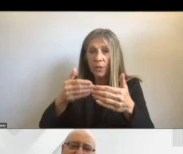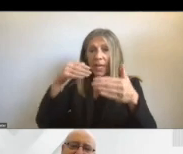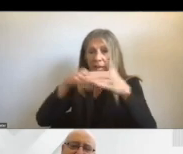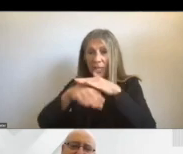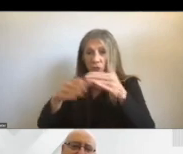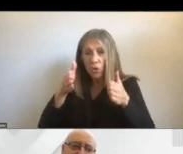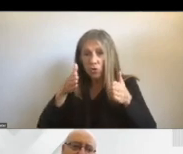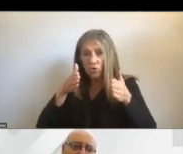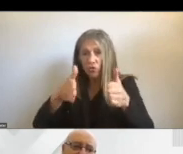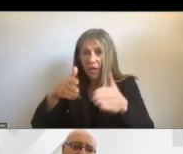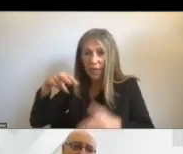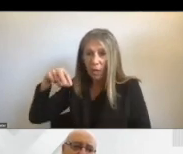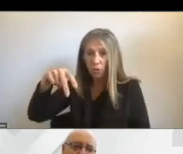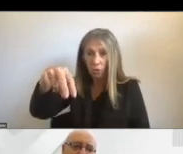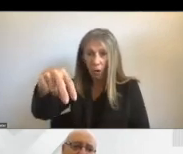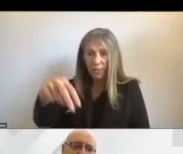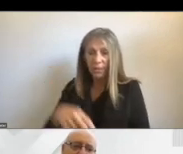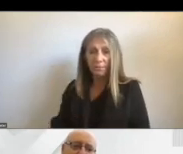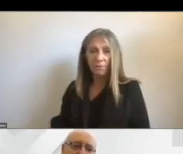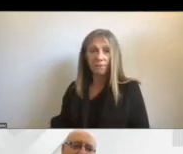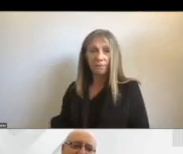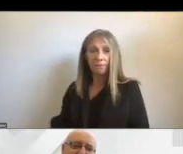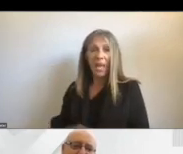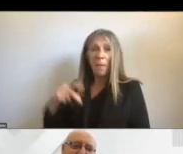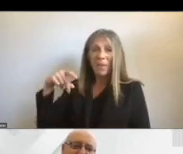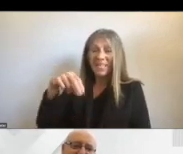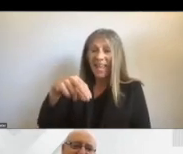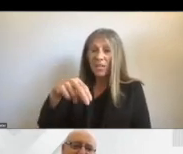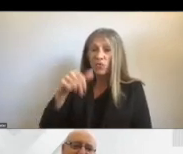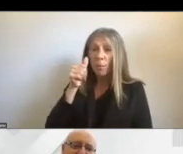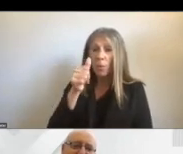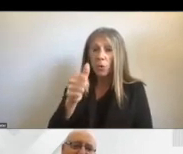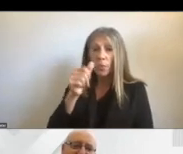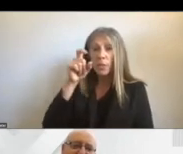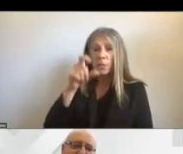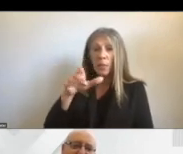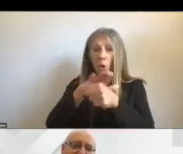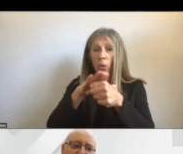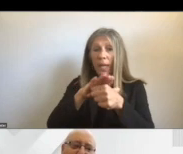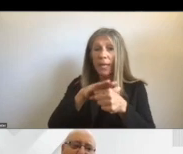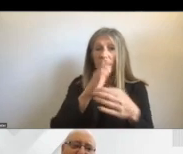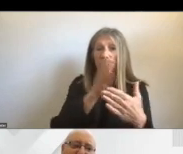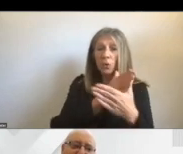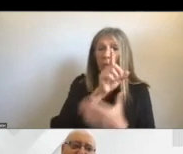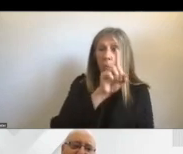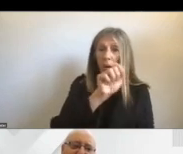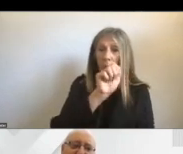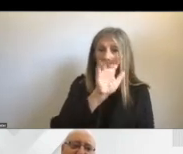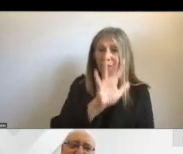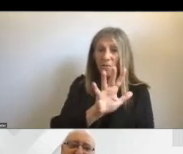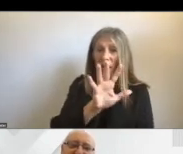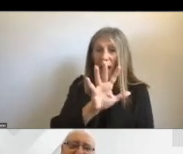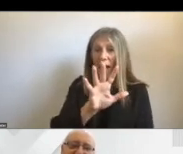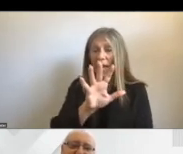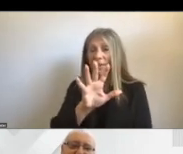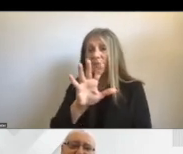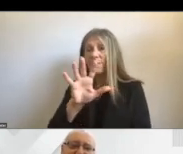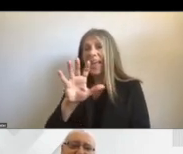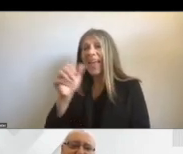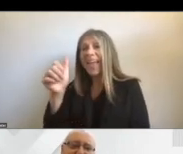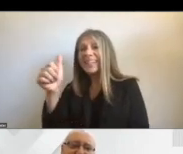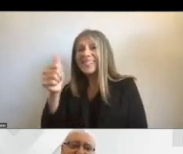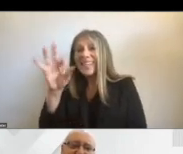pedestrian circulation path at the approach and along the circulatory roadway of the roundabout, where crossing is not